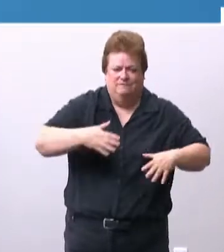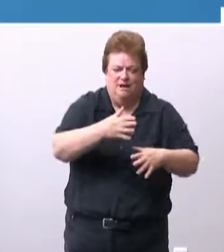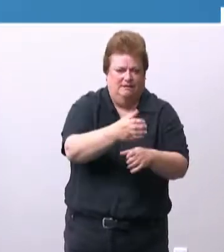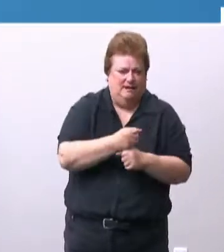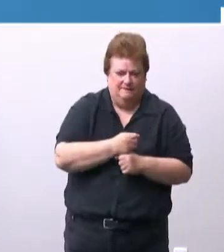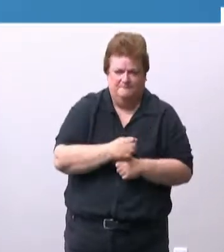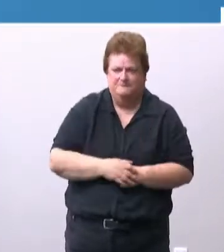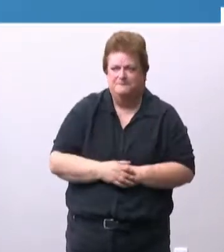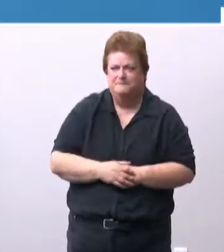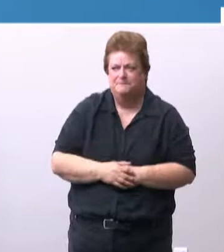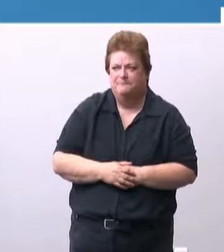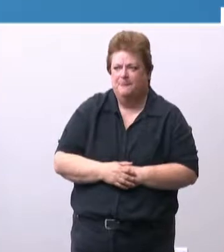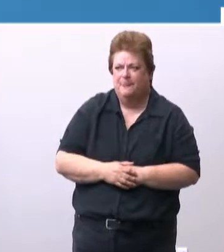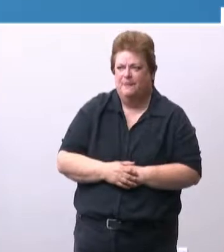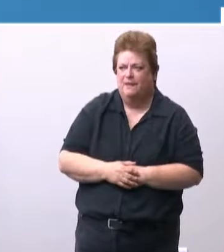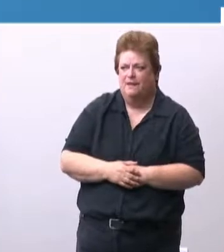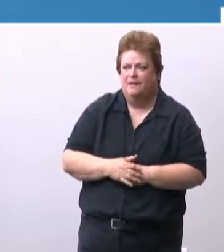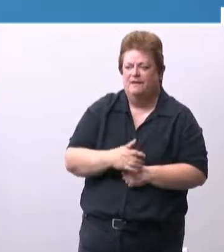it.